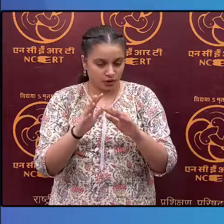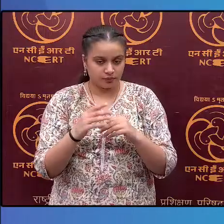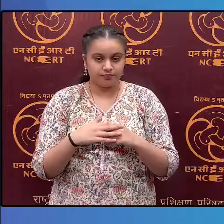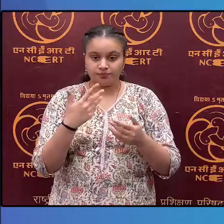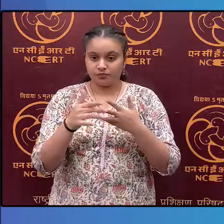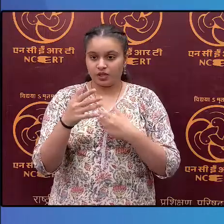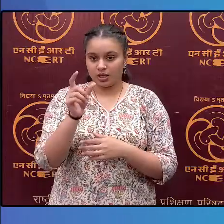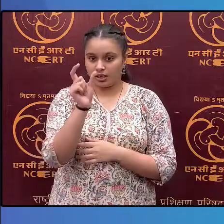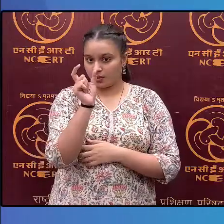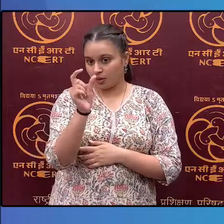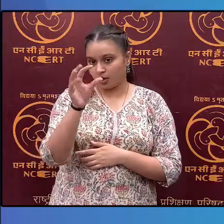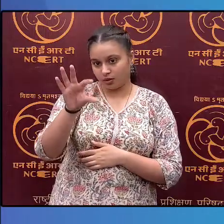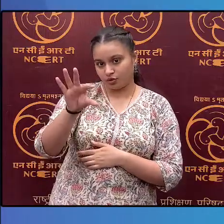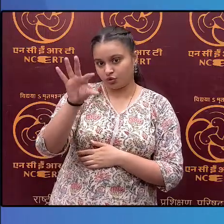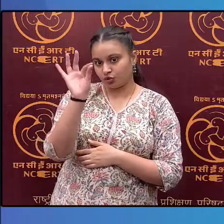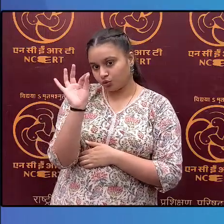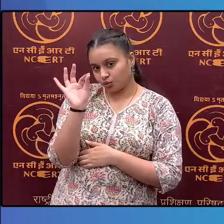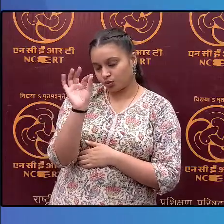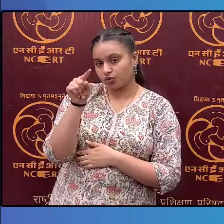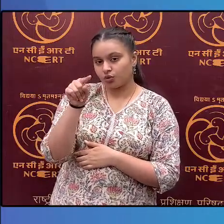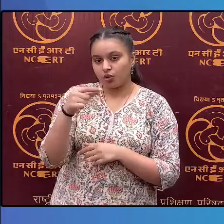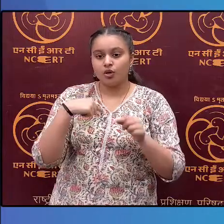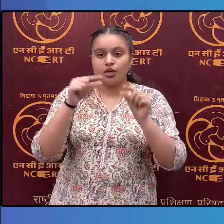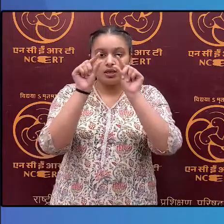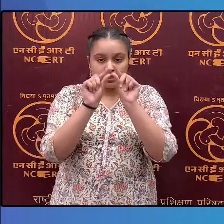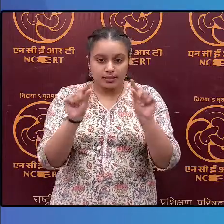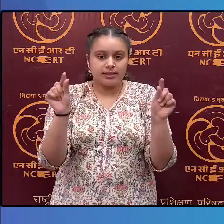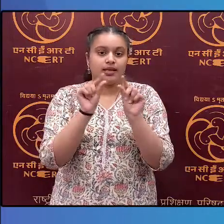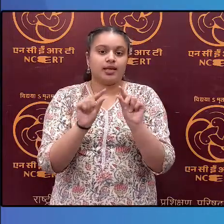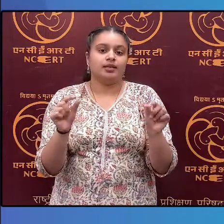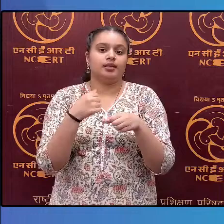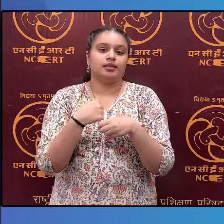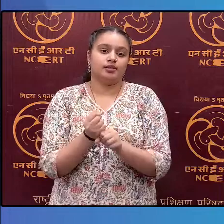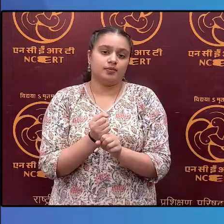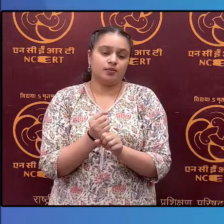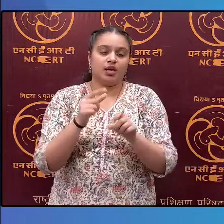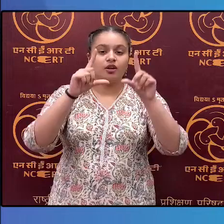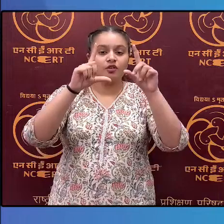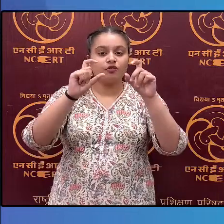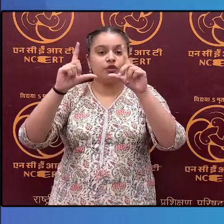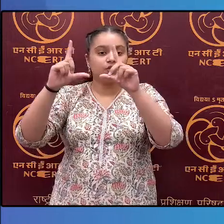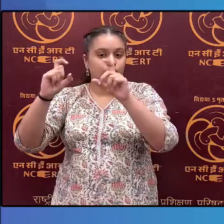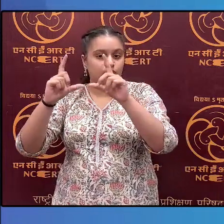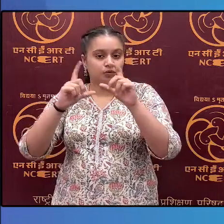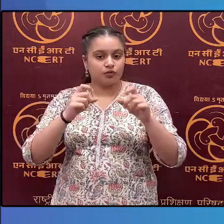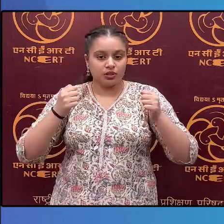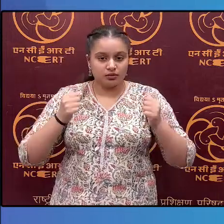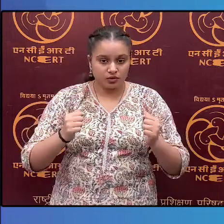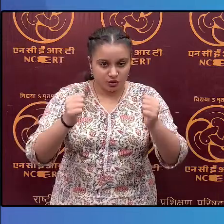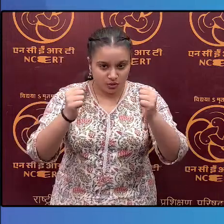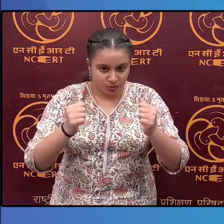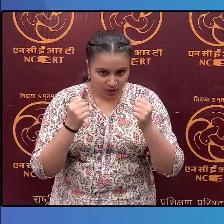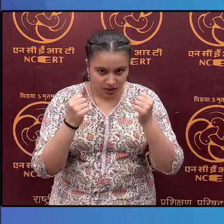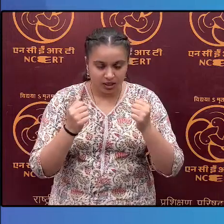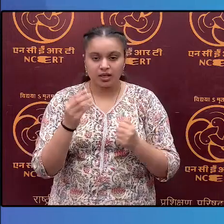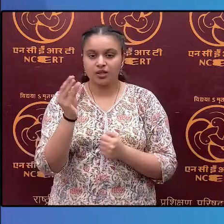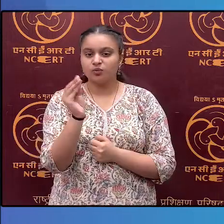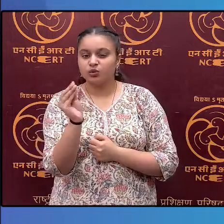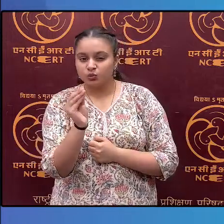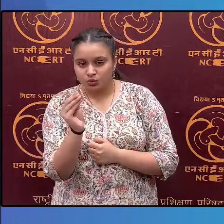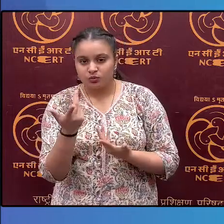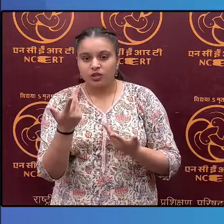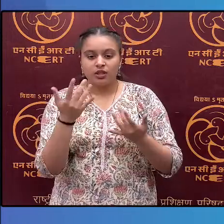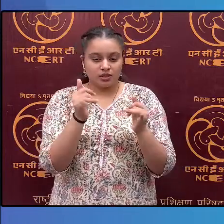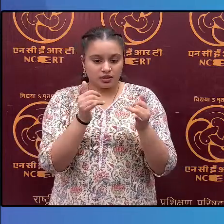word and they have to form sentences from that. Look at the picture, there are swings, there's a dog, there are